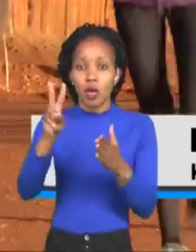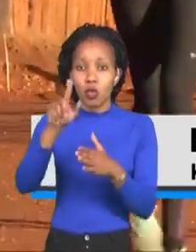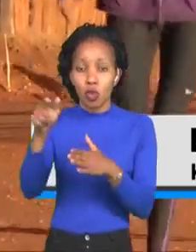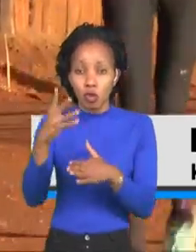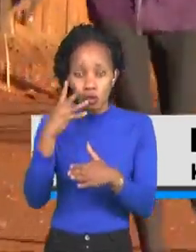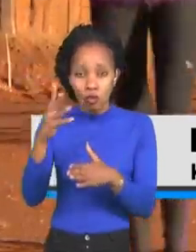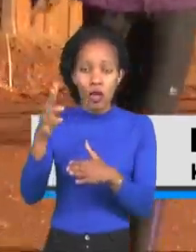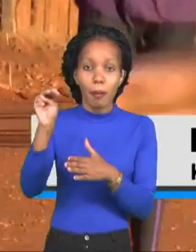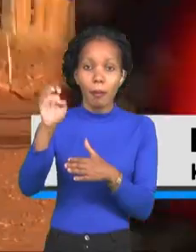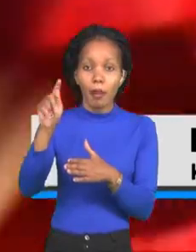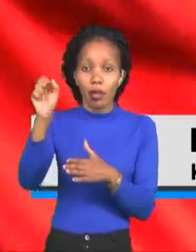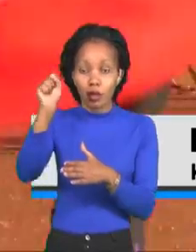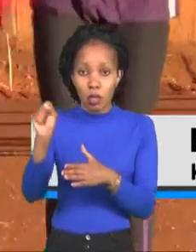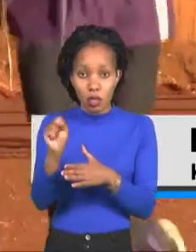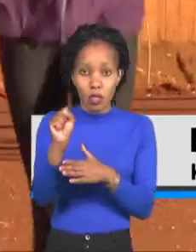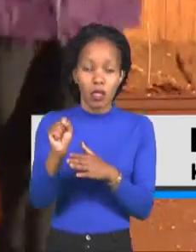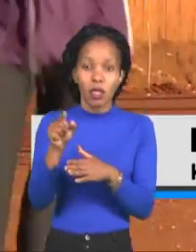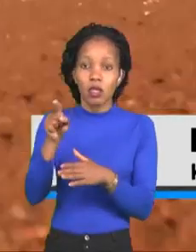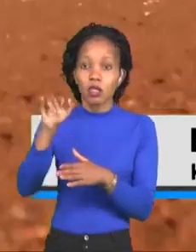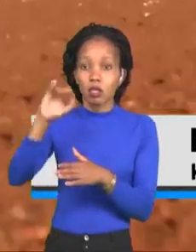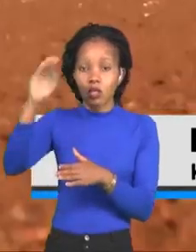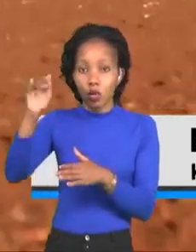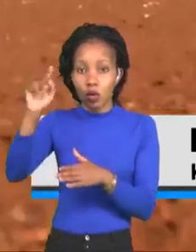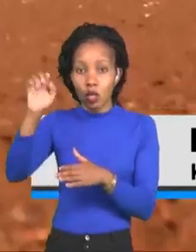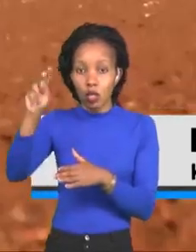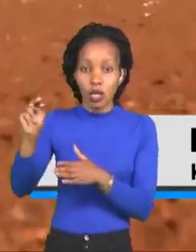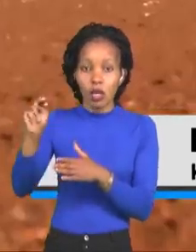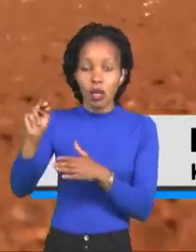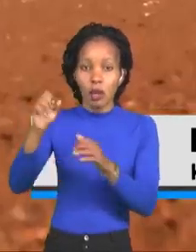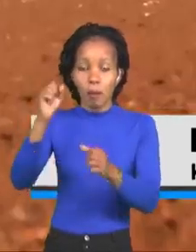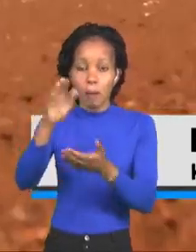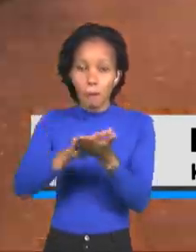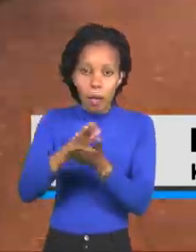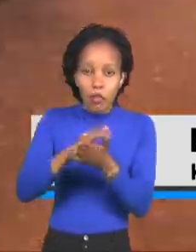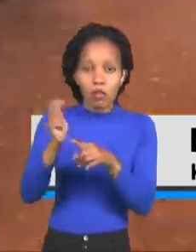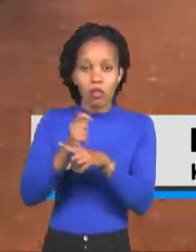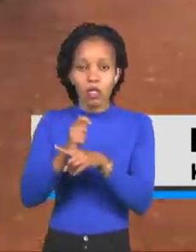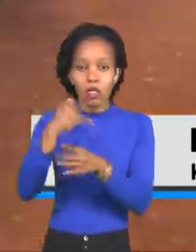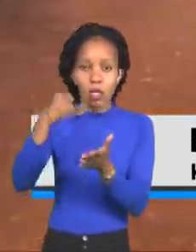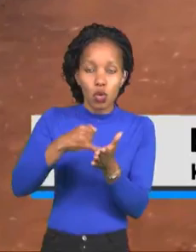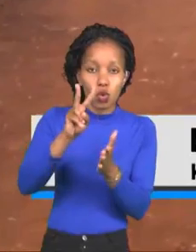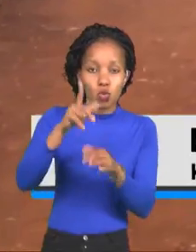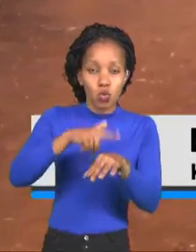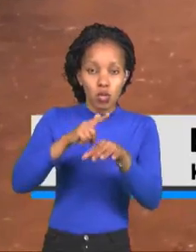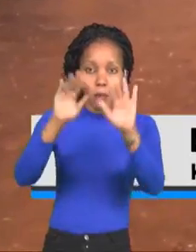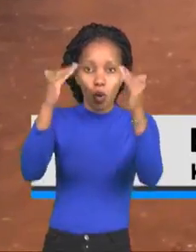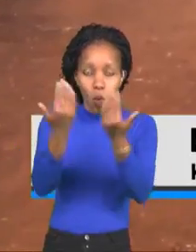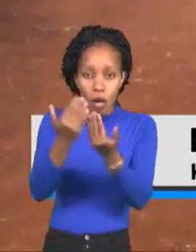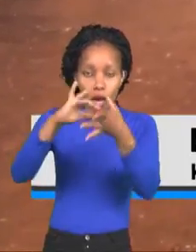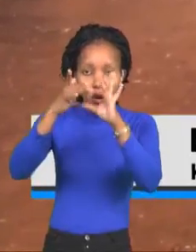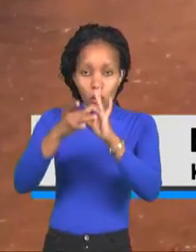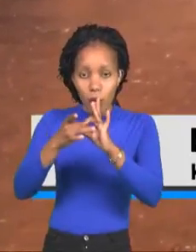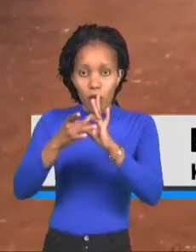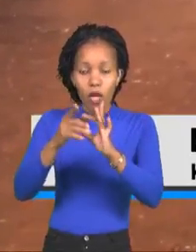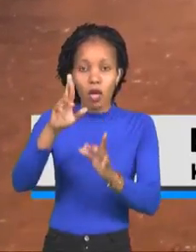2,400 meters above sea level, Iten has been the training base for elite athletes, including two-time world and Olympic champion